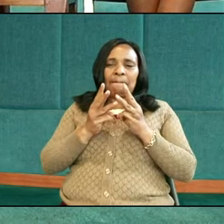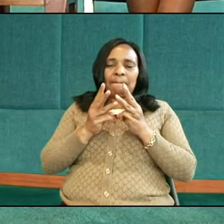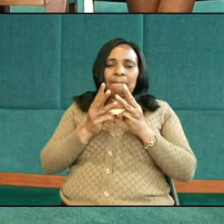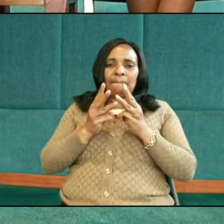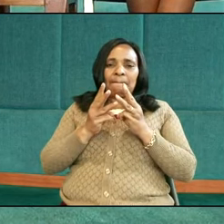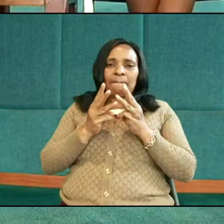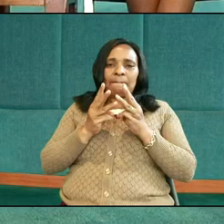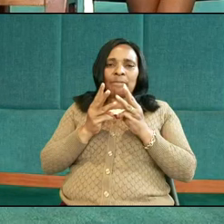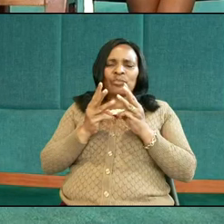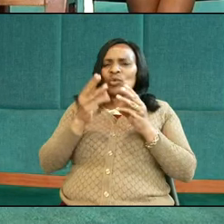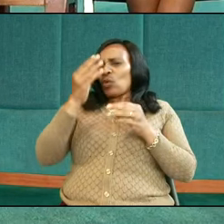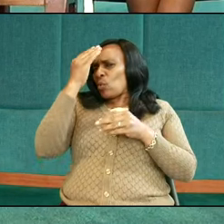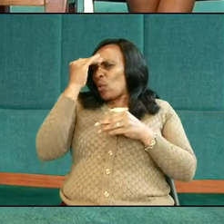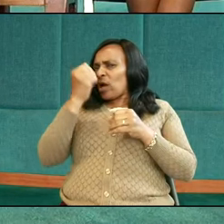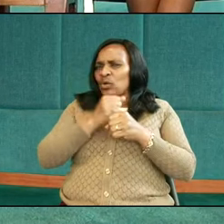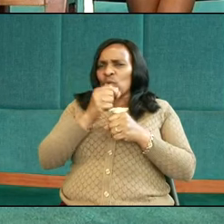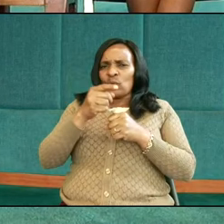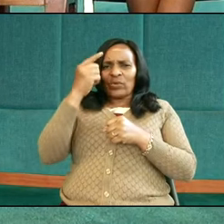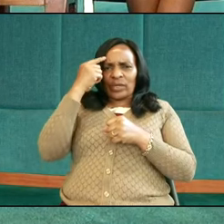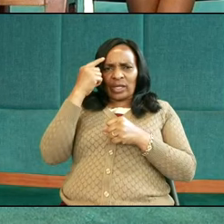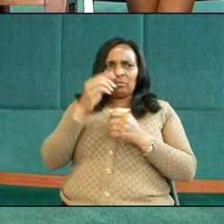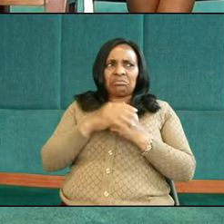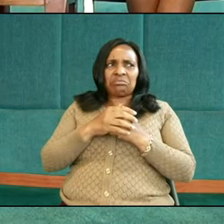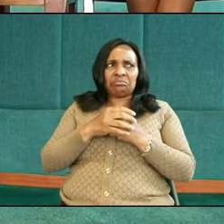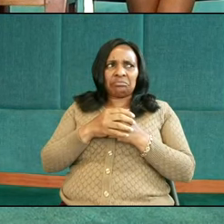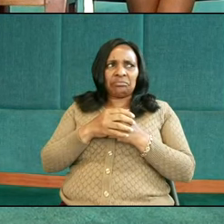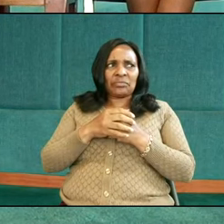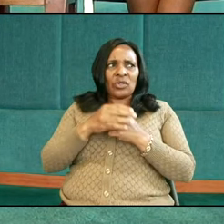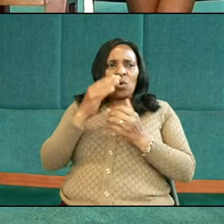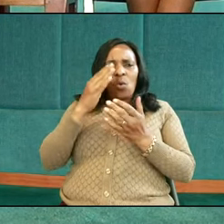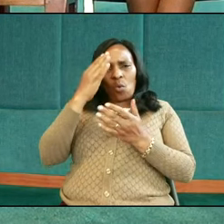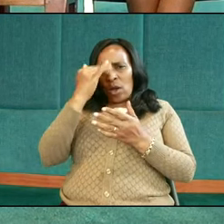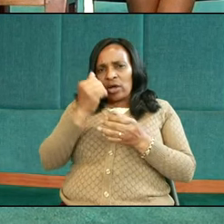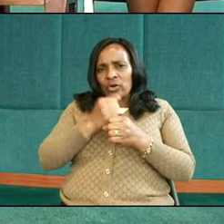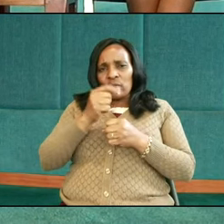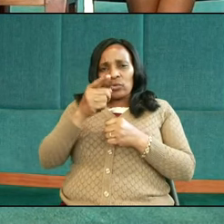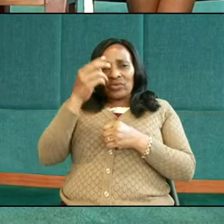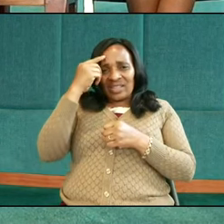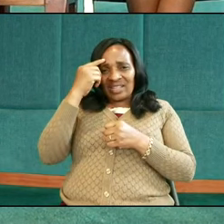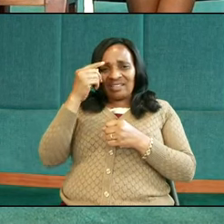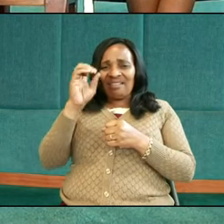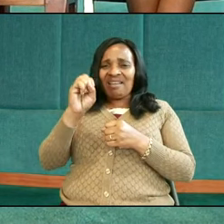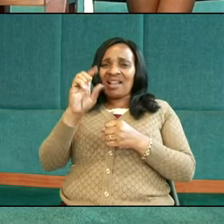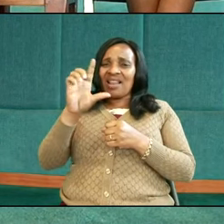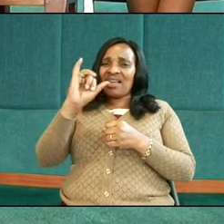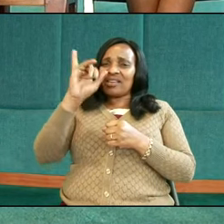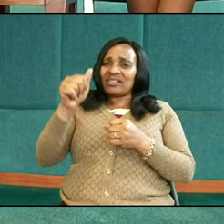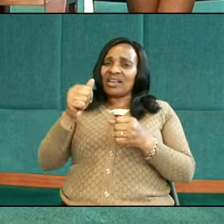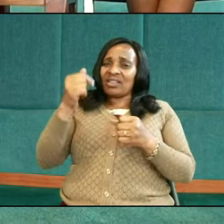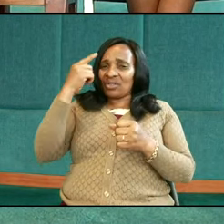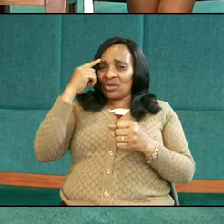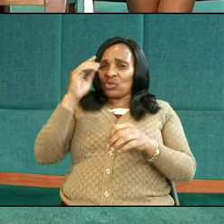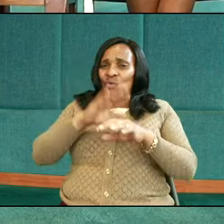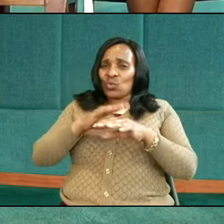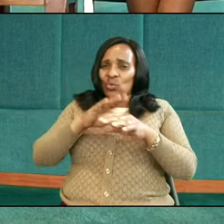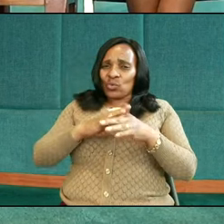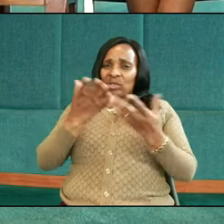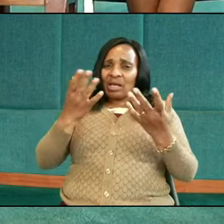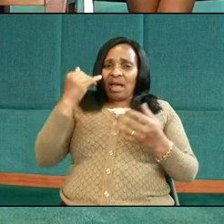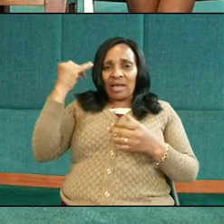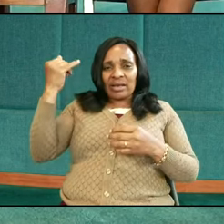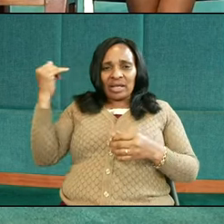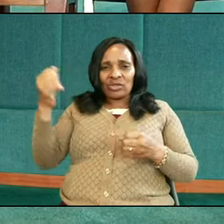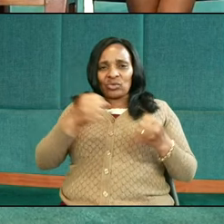know? Why do you think, and this is just to the panel, you know, why do you think, you know, Elijah thought it a good idea to challenge the prophets of Baal in this